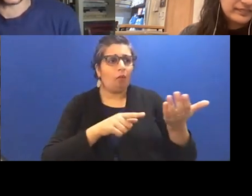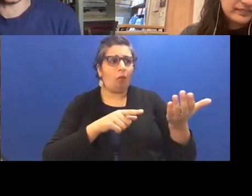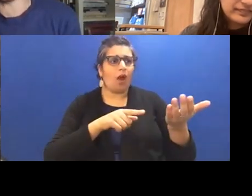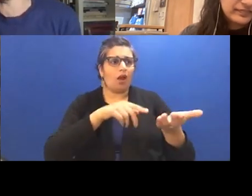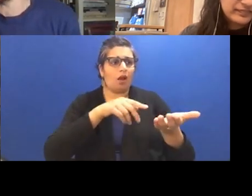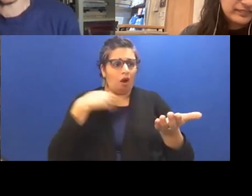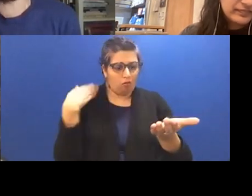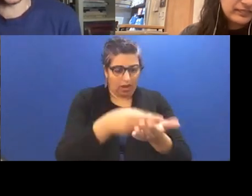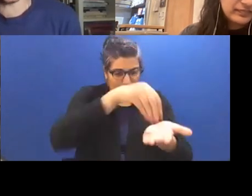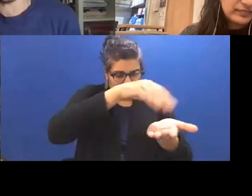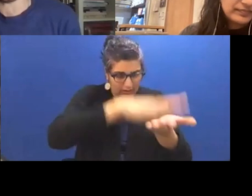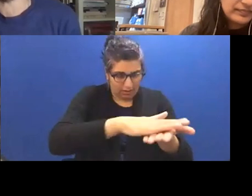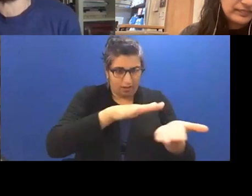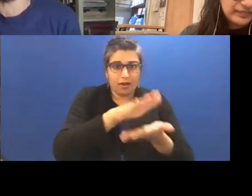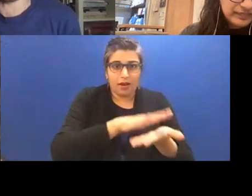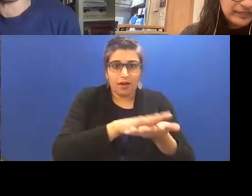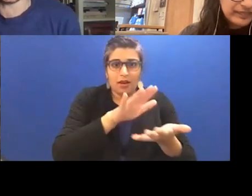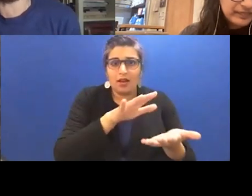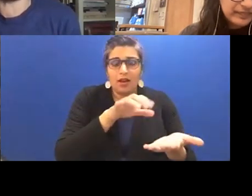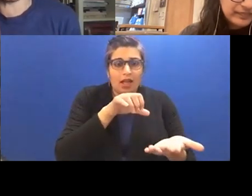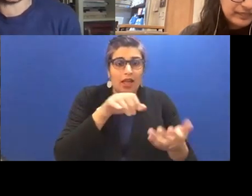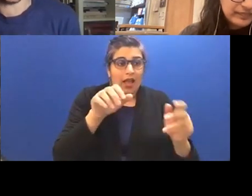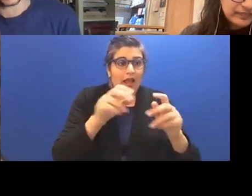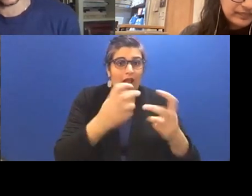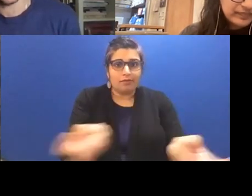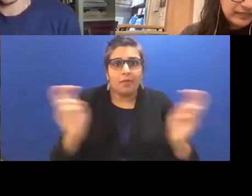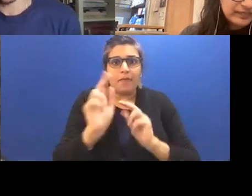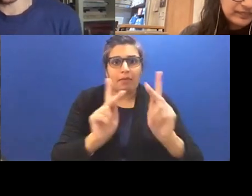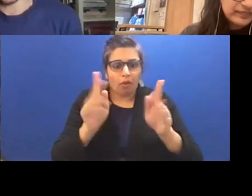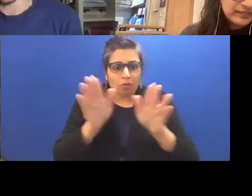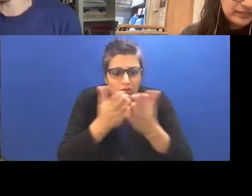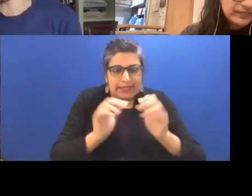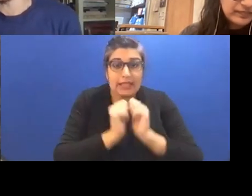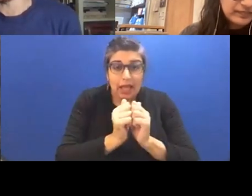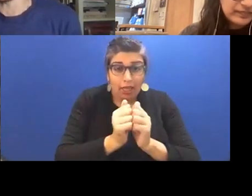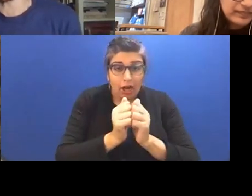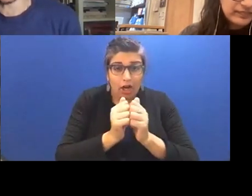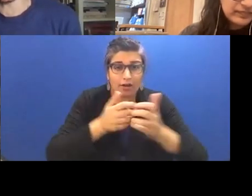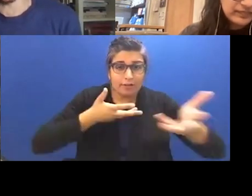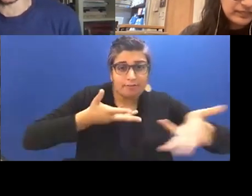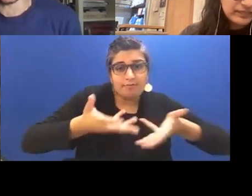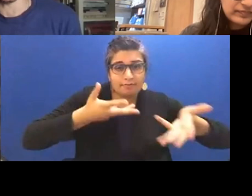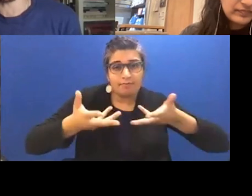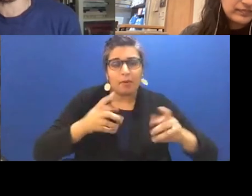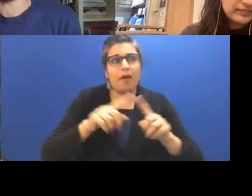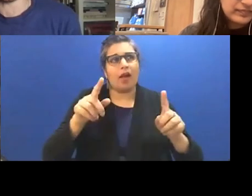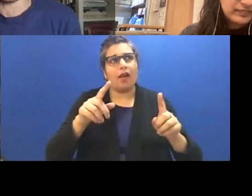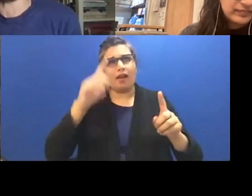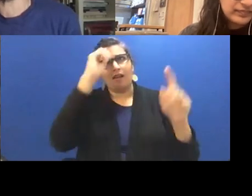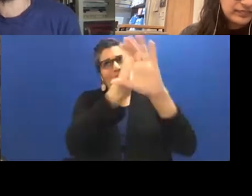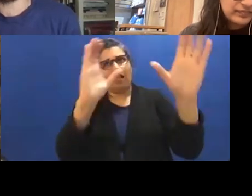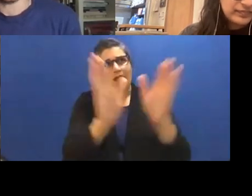people read, or to have book groups and have people read together, but to think about literature more expansively as a set